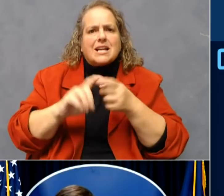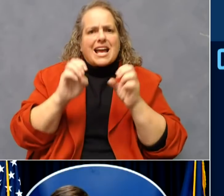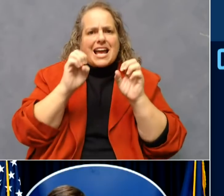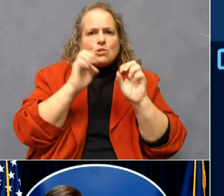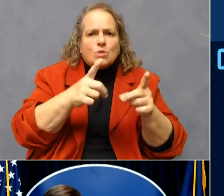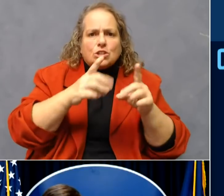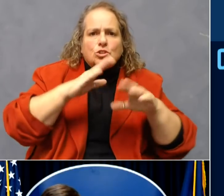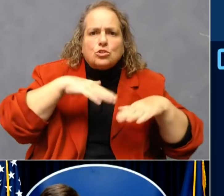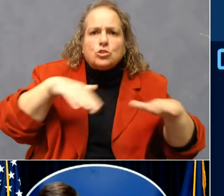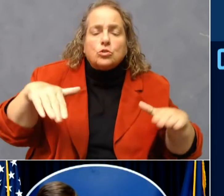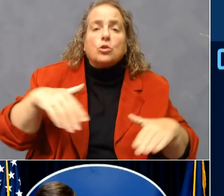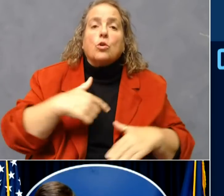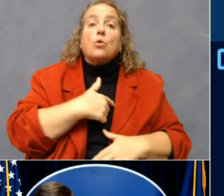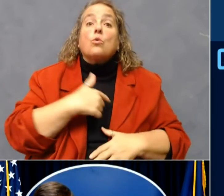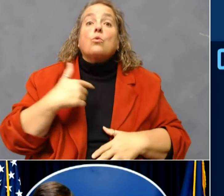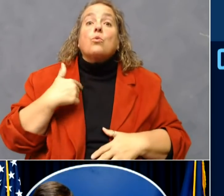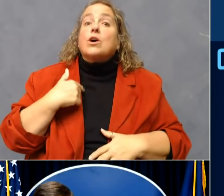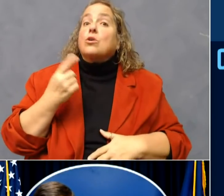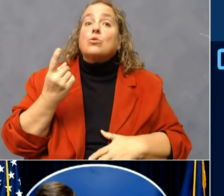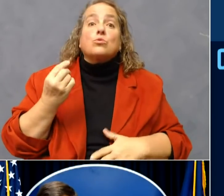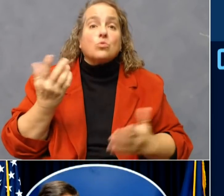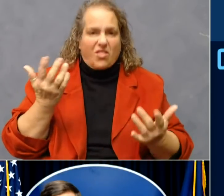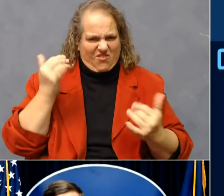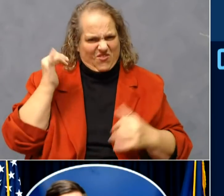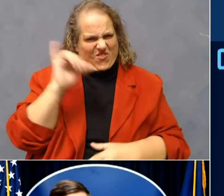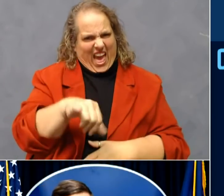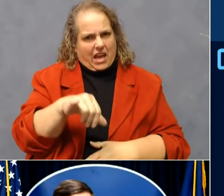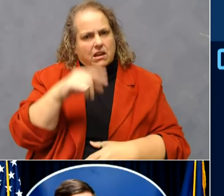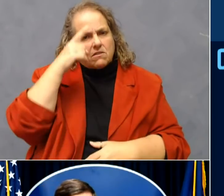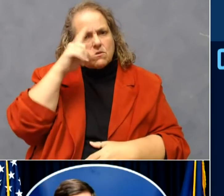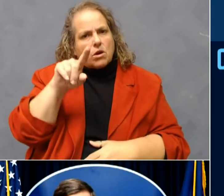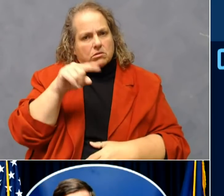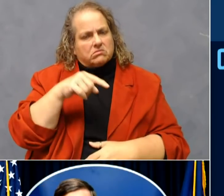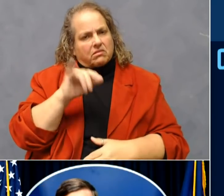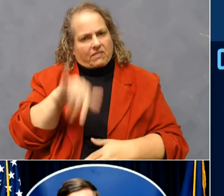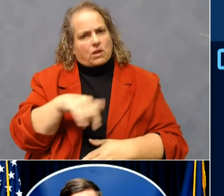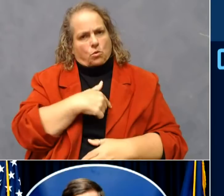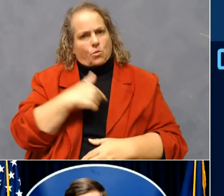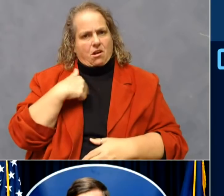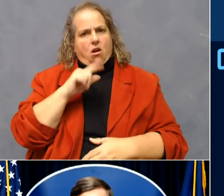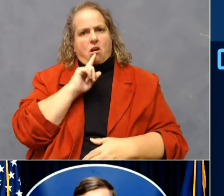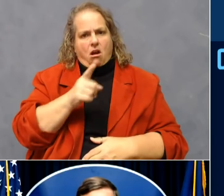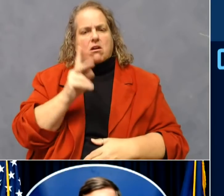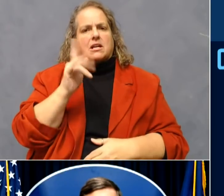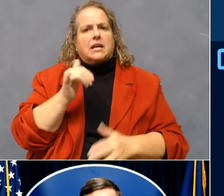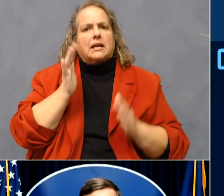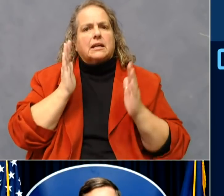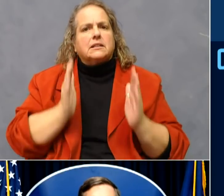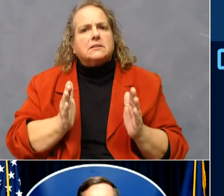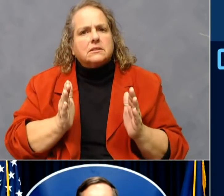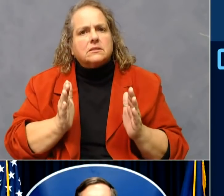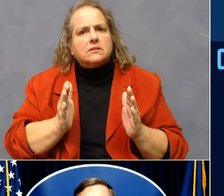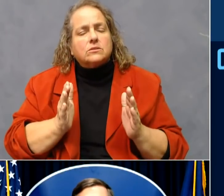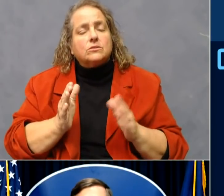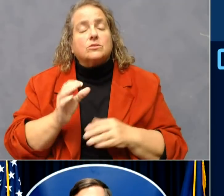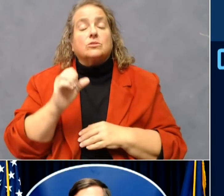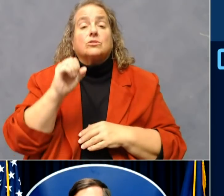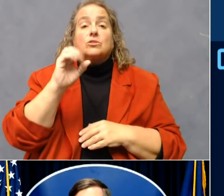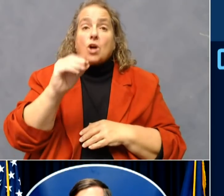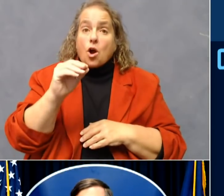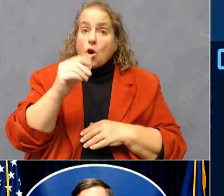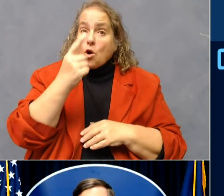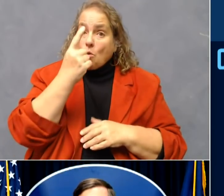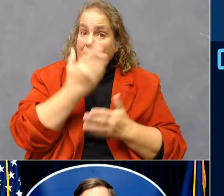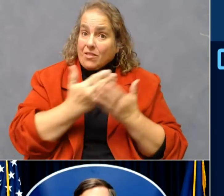what we do as Kentuckians. So one of the things that we need to do as Kentuckians, in addition to the steps